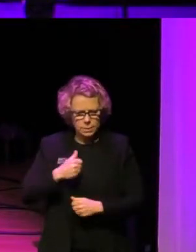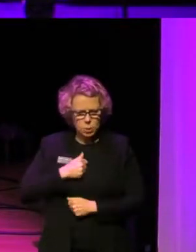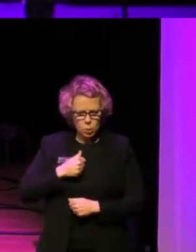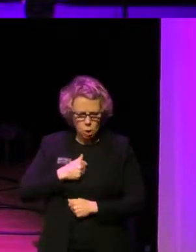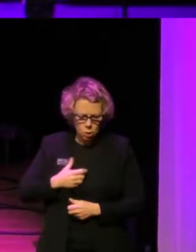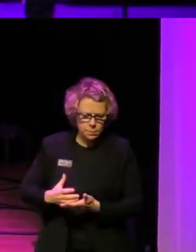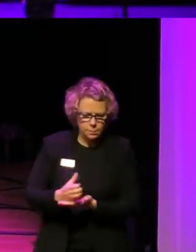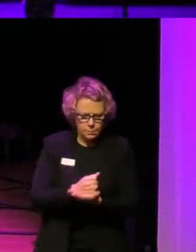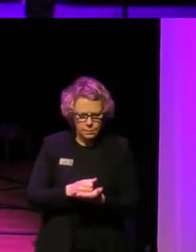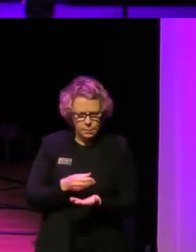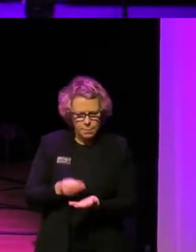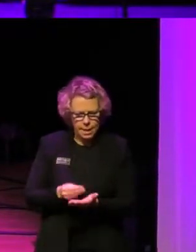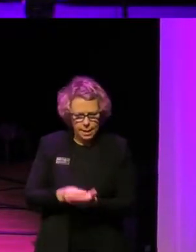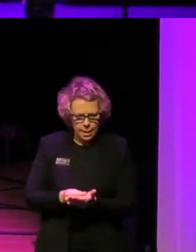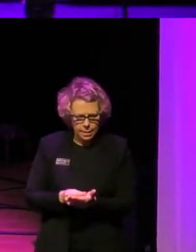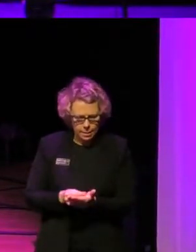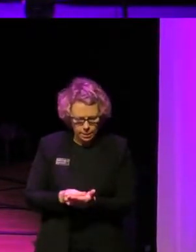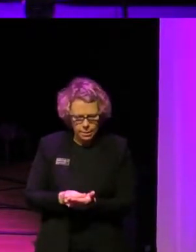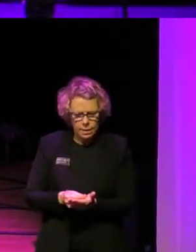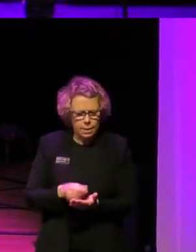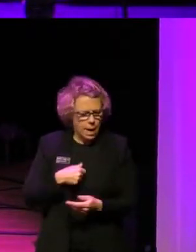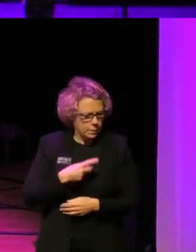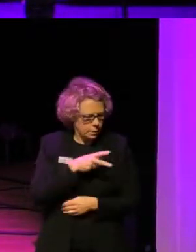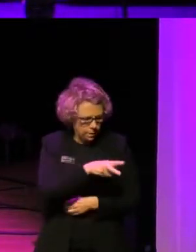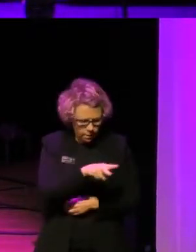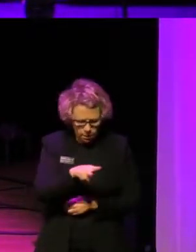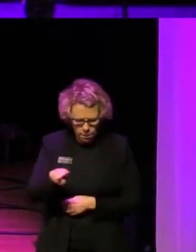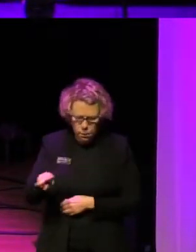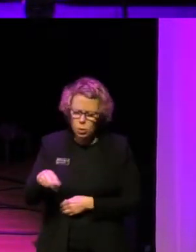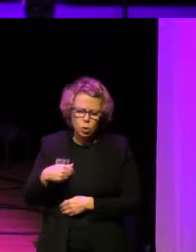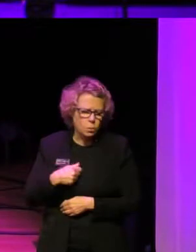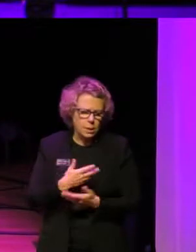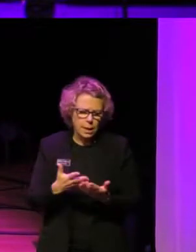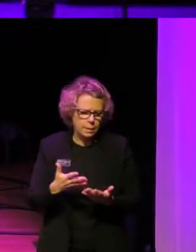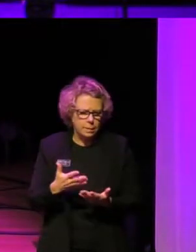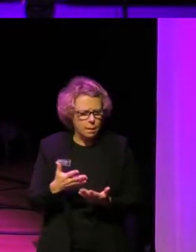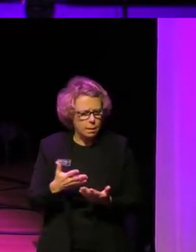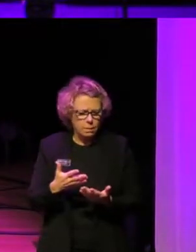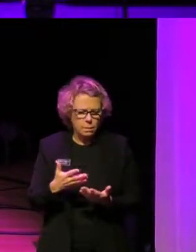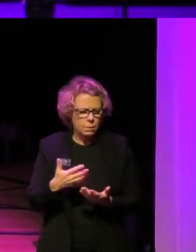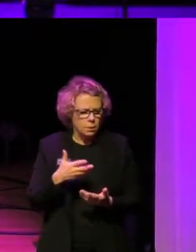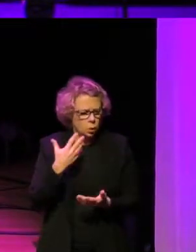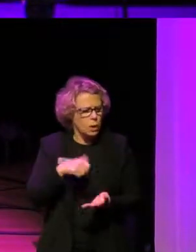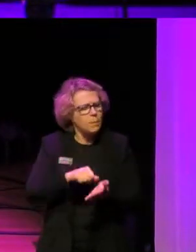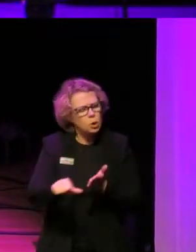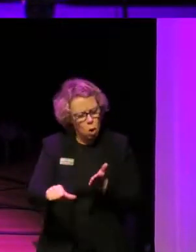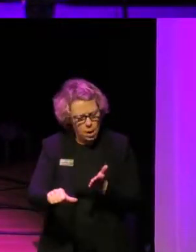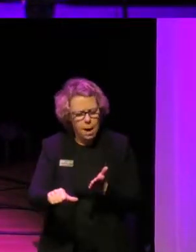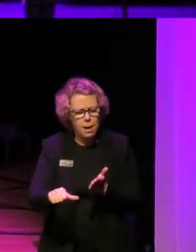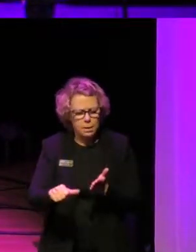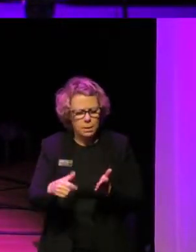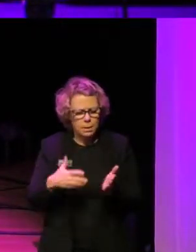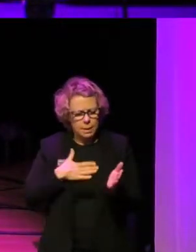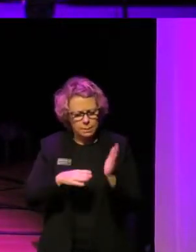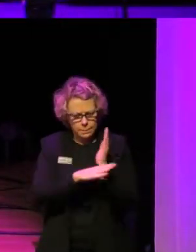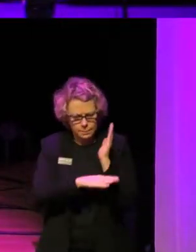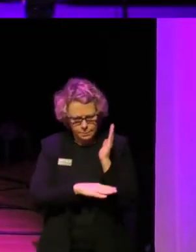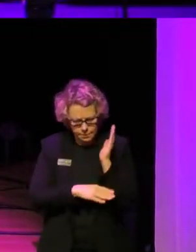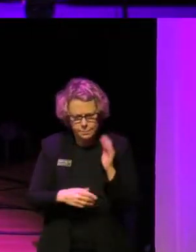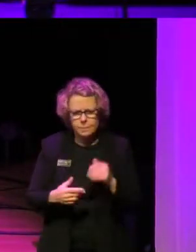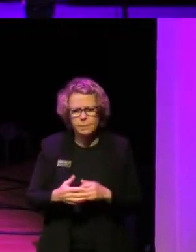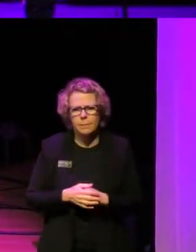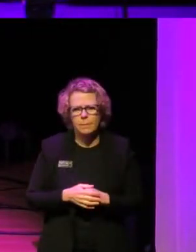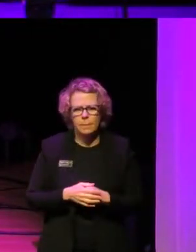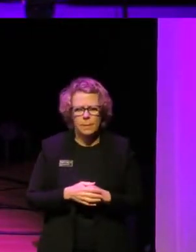to hold on to his log because he looked around and said, these people are not going to be in a position to pay me. Surely there